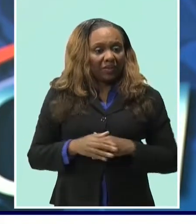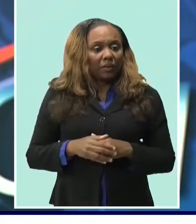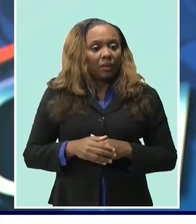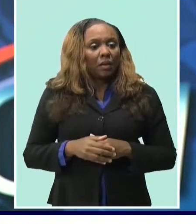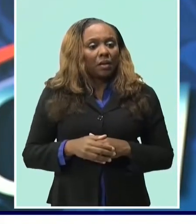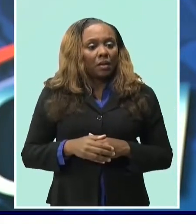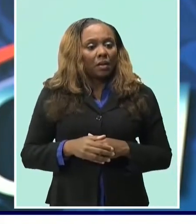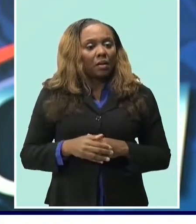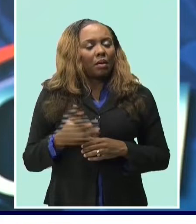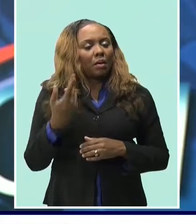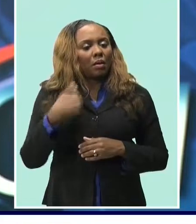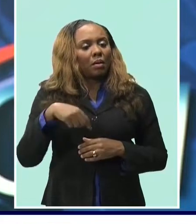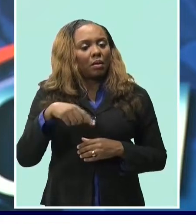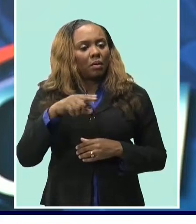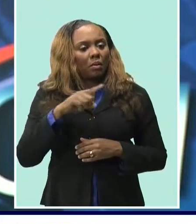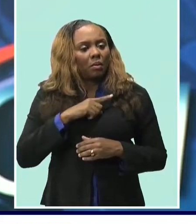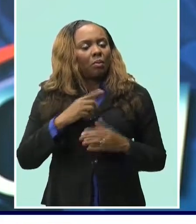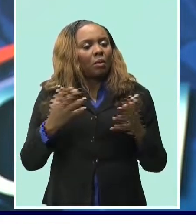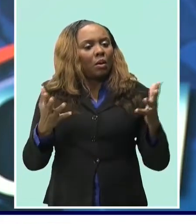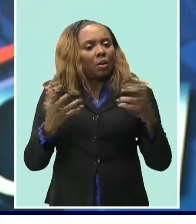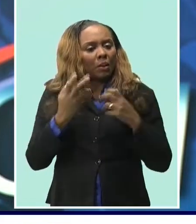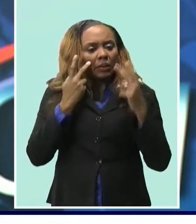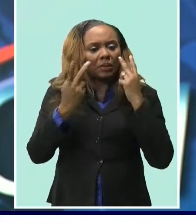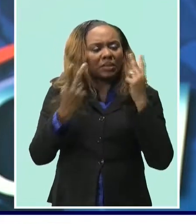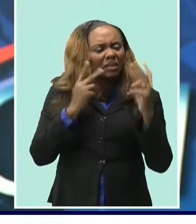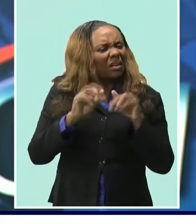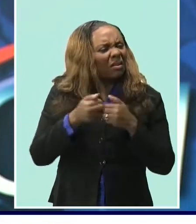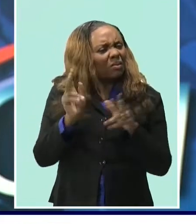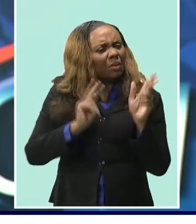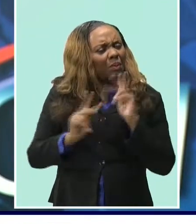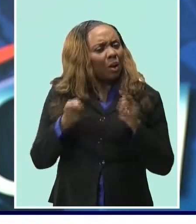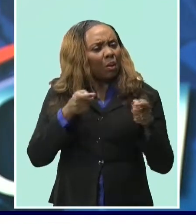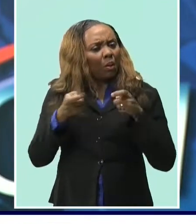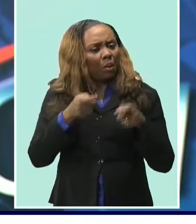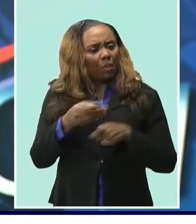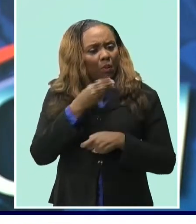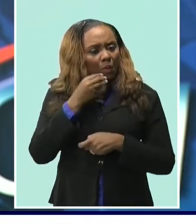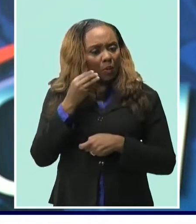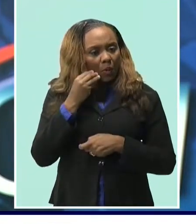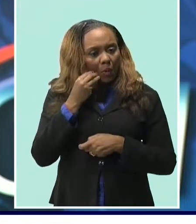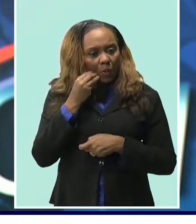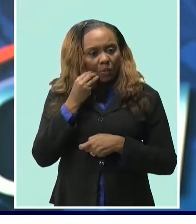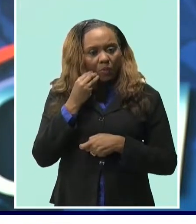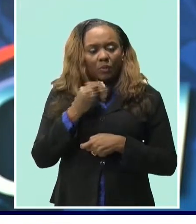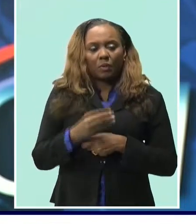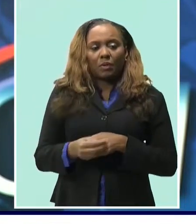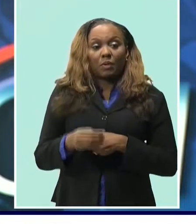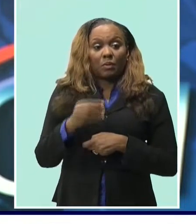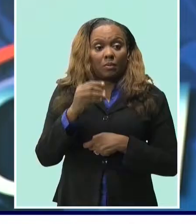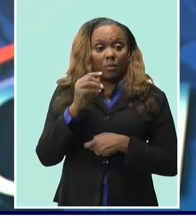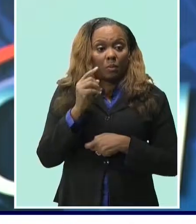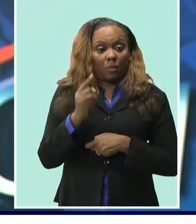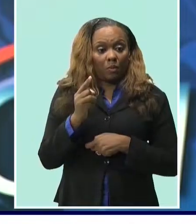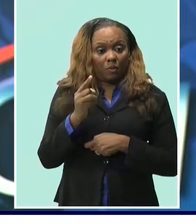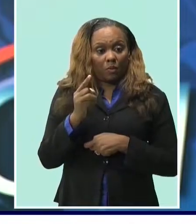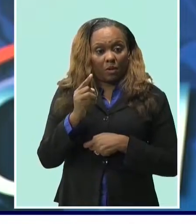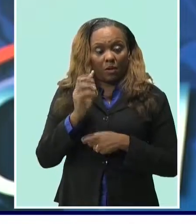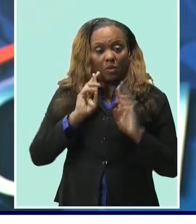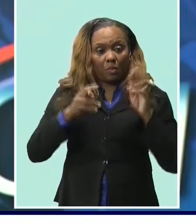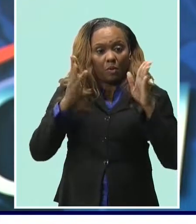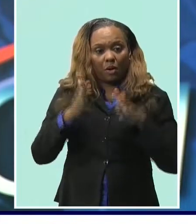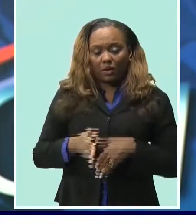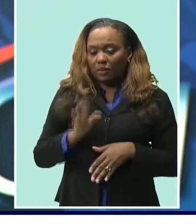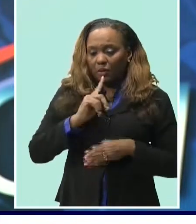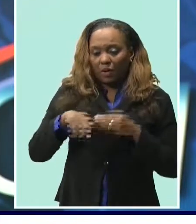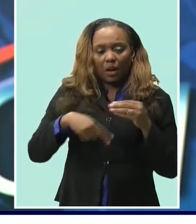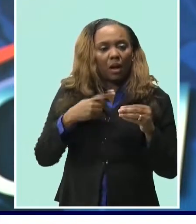pandemic. And in tonight's first edition of Coping with COVID-19, Shane Jones looks at some best practices when bringing groceries